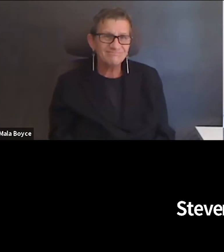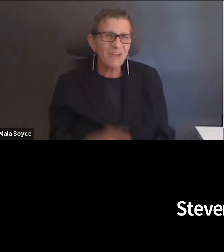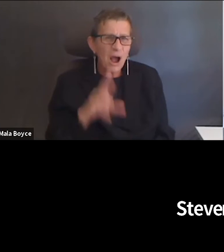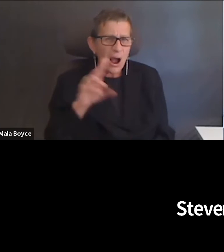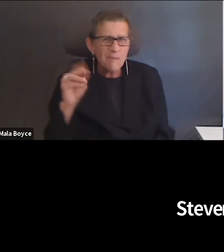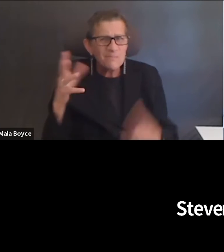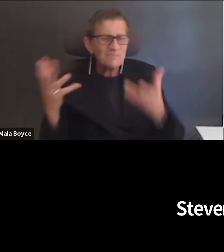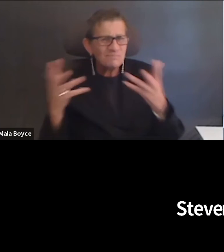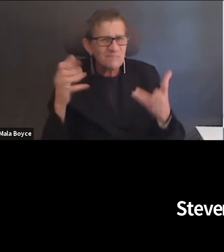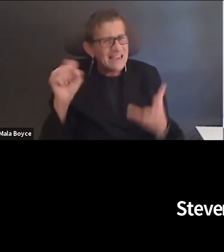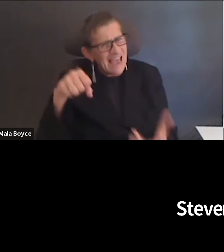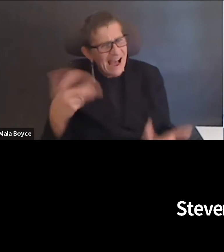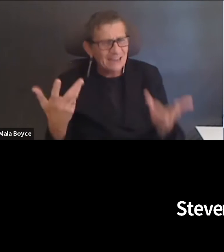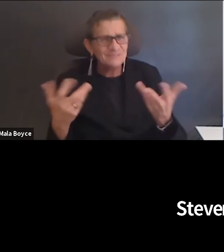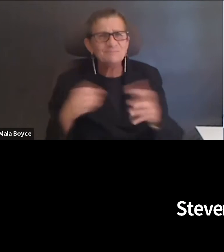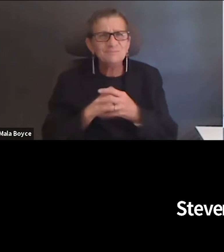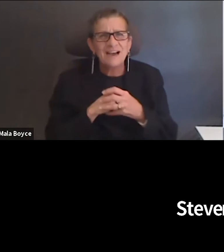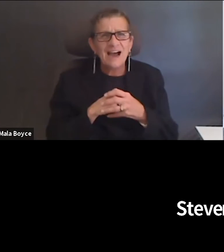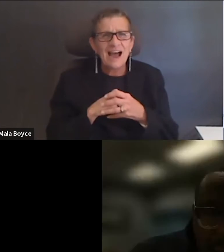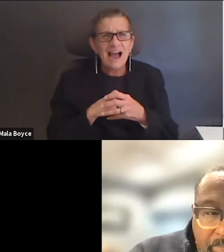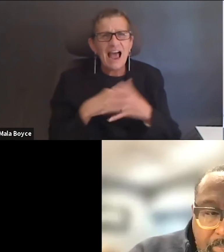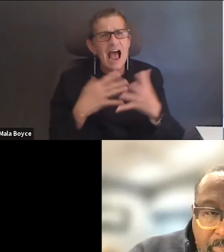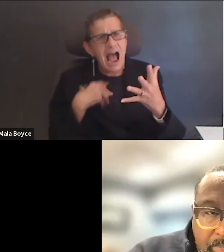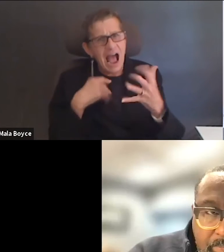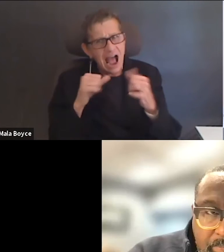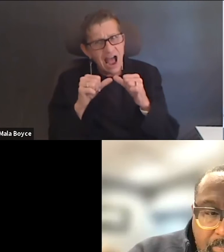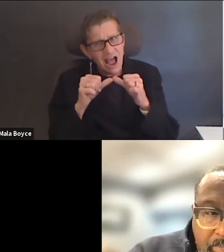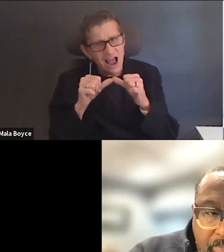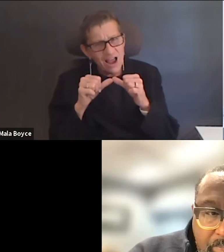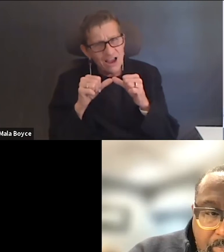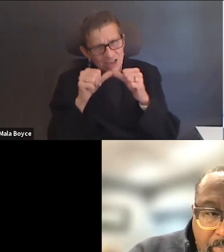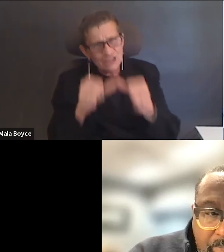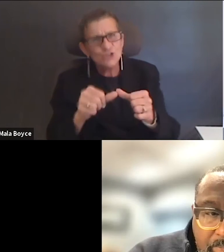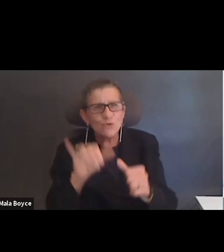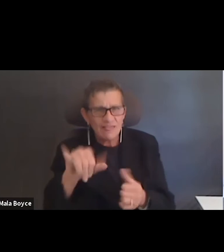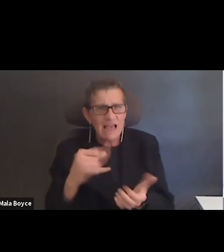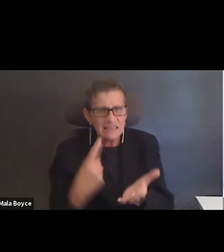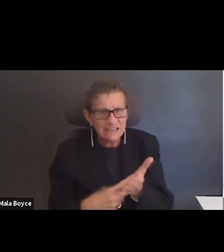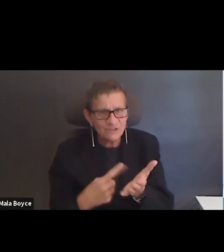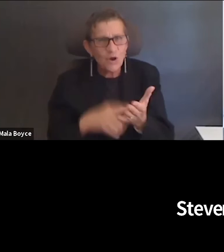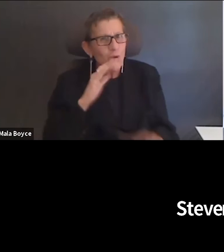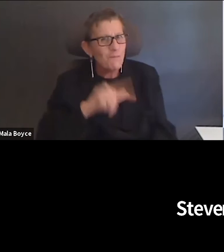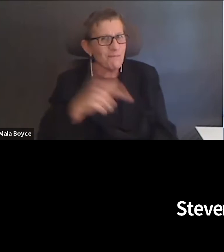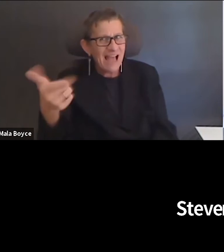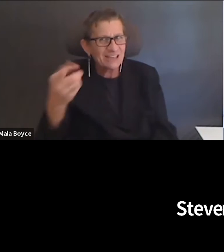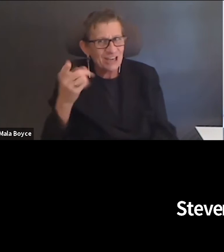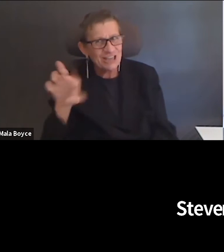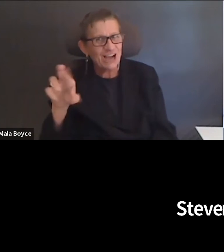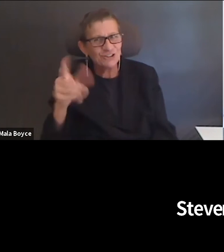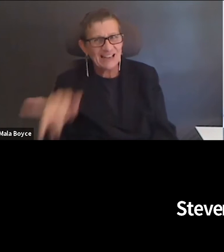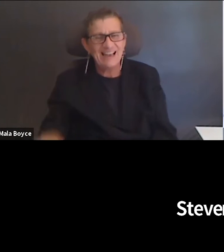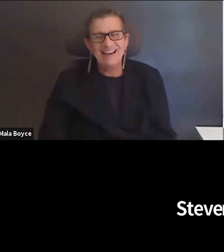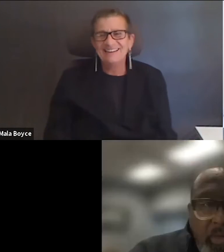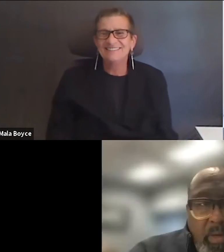Yeah, and continuing that discussion, I'll pass it to Dr. Gay.